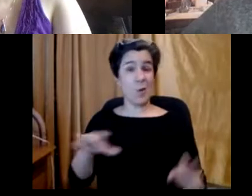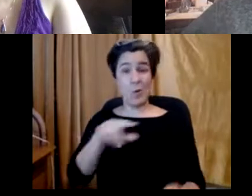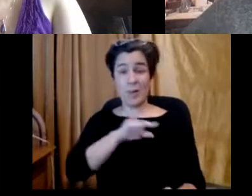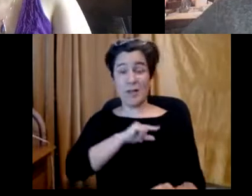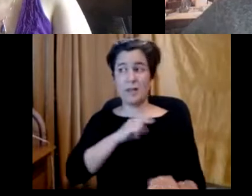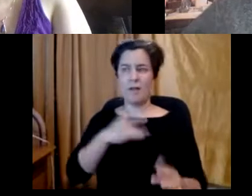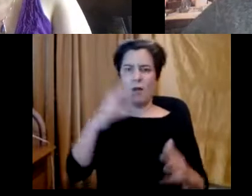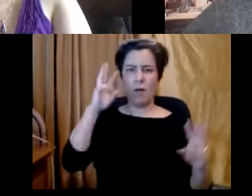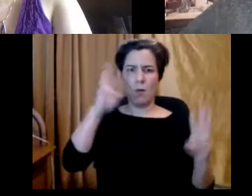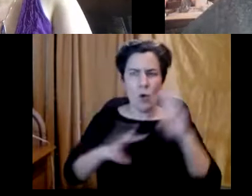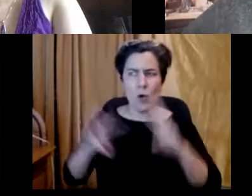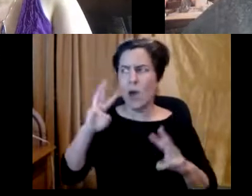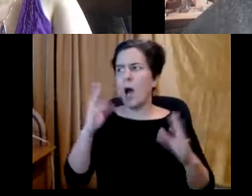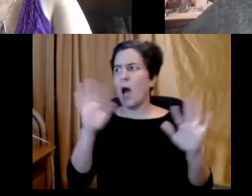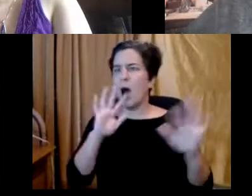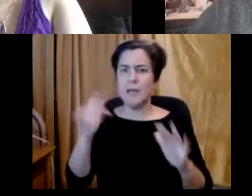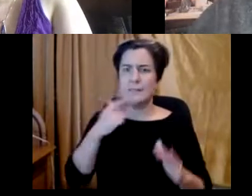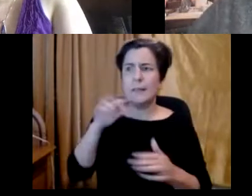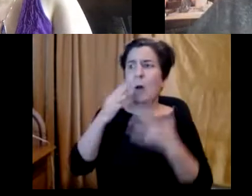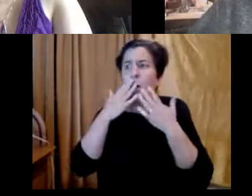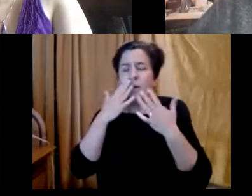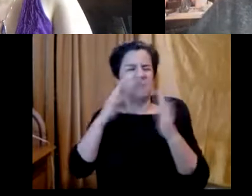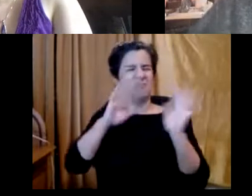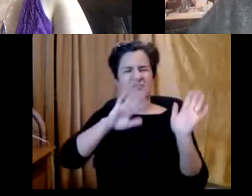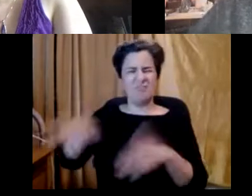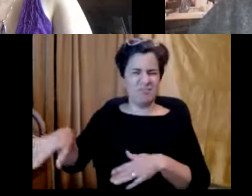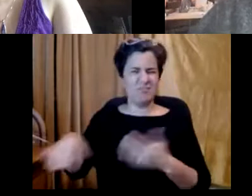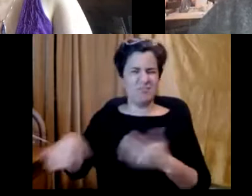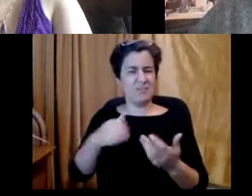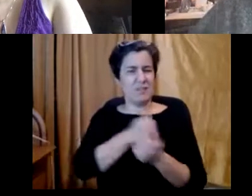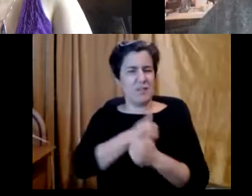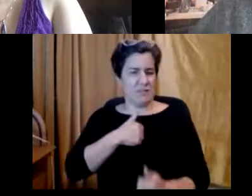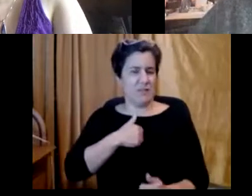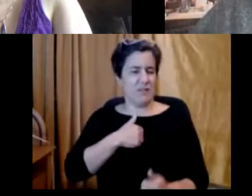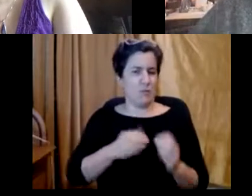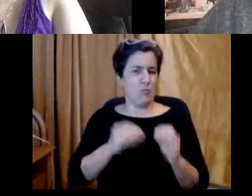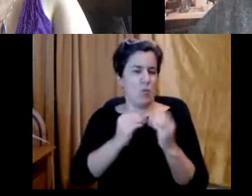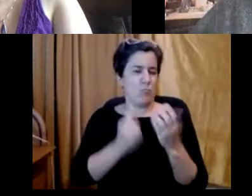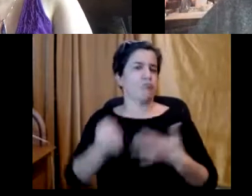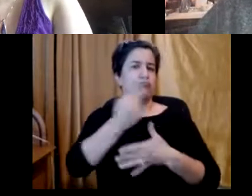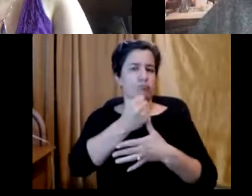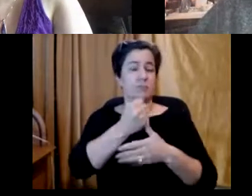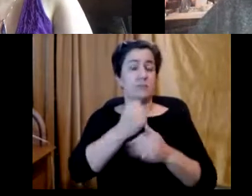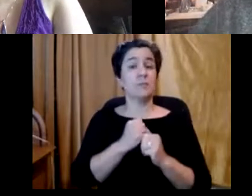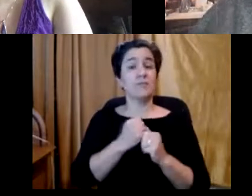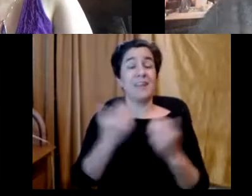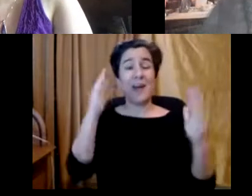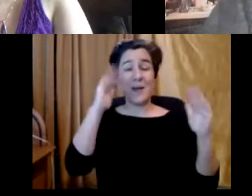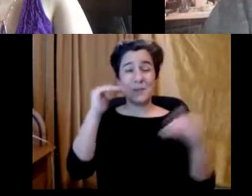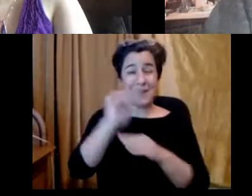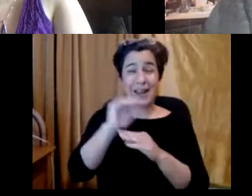it. So I'm hoping that tonight we can all help you guys with some of your questions, and I look